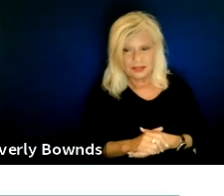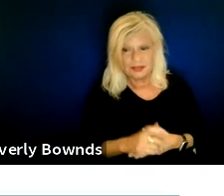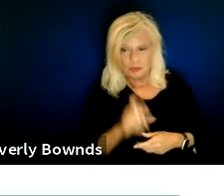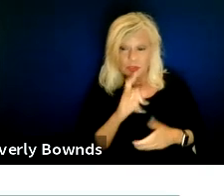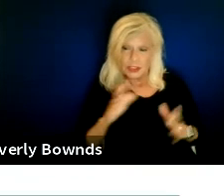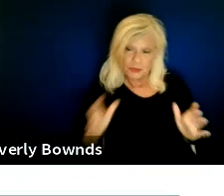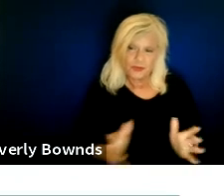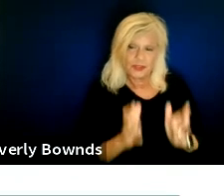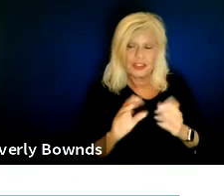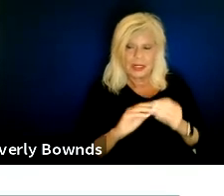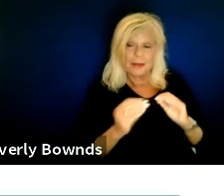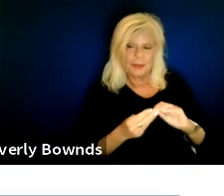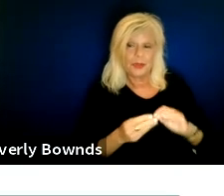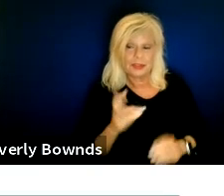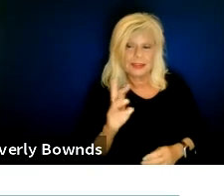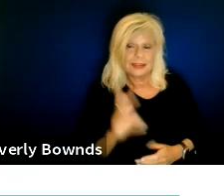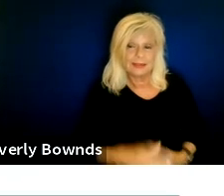encouraging.